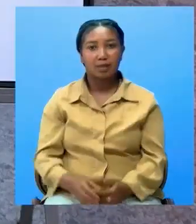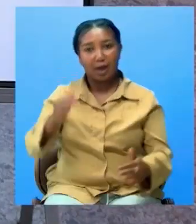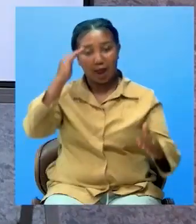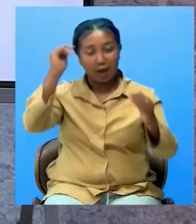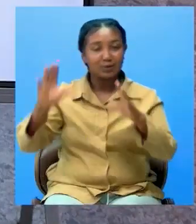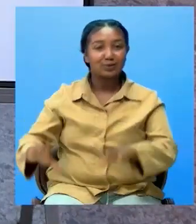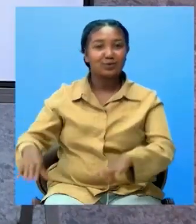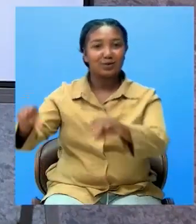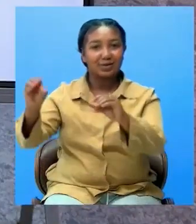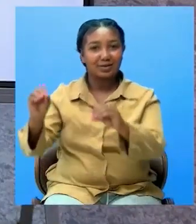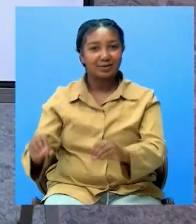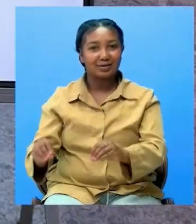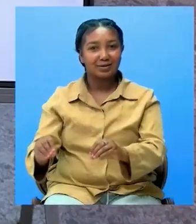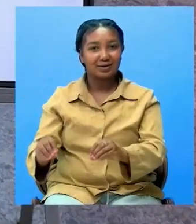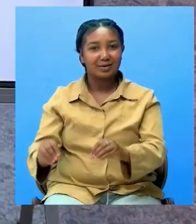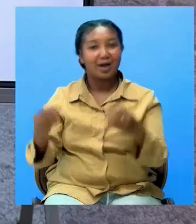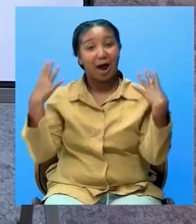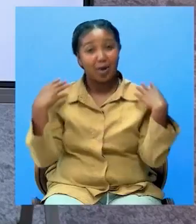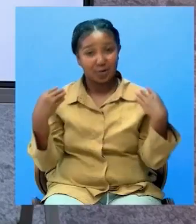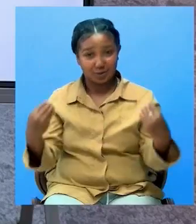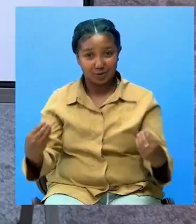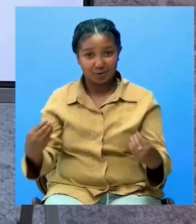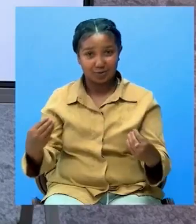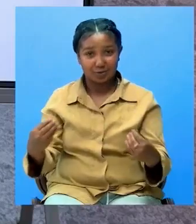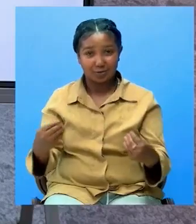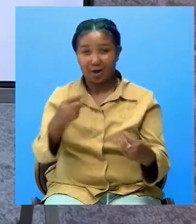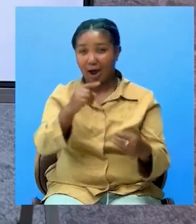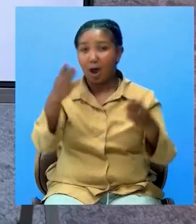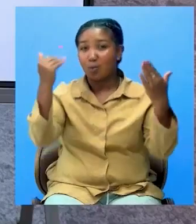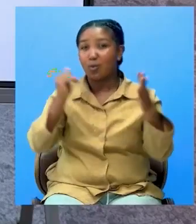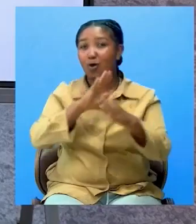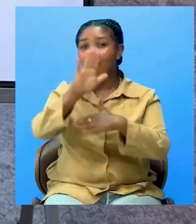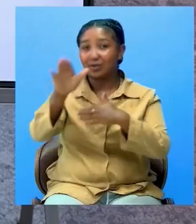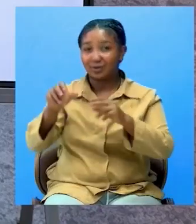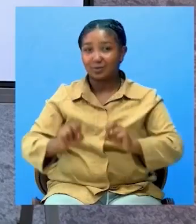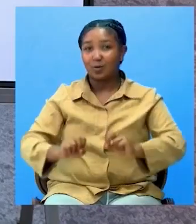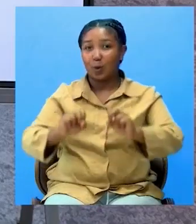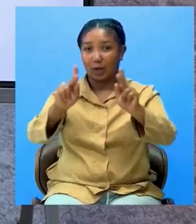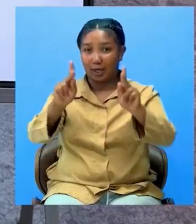Hello, students. How are you? I hope everything is good.